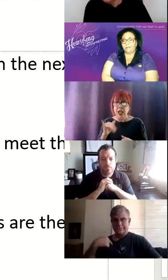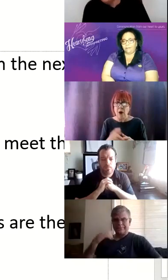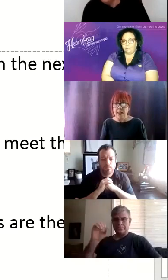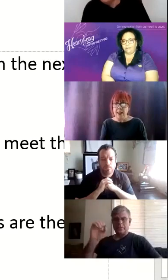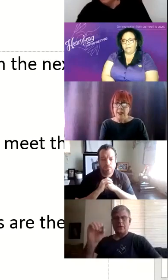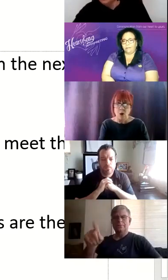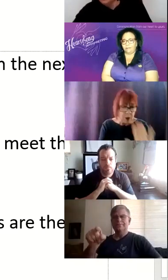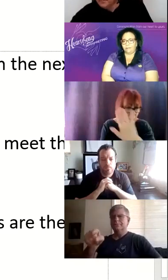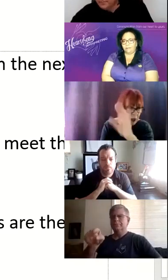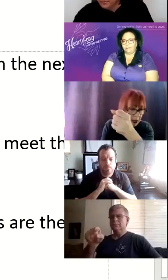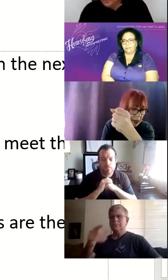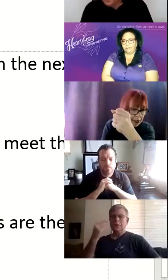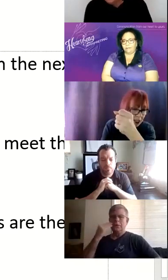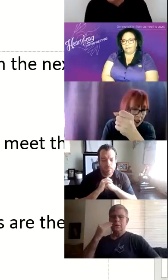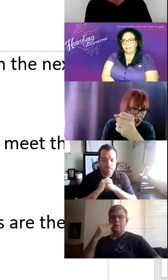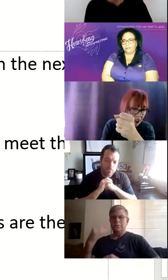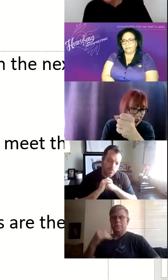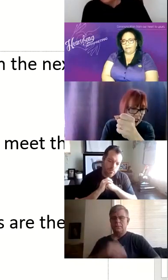And Jet?